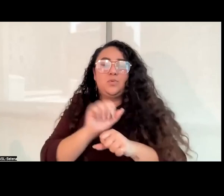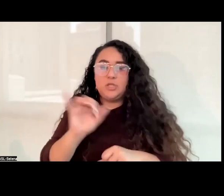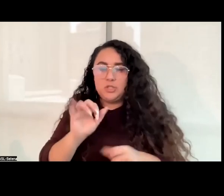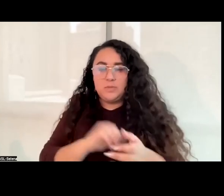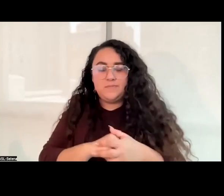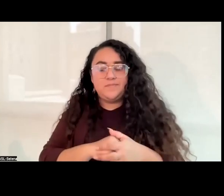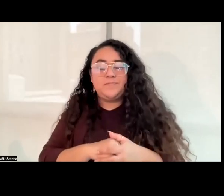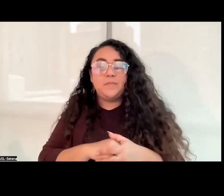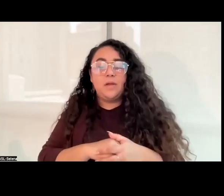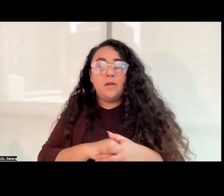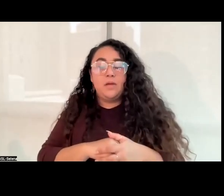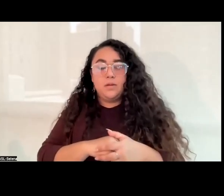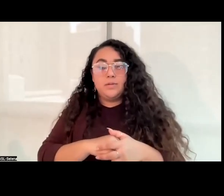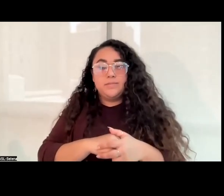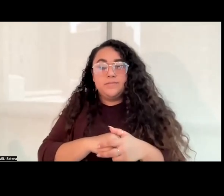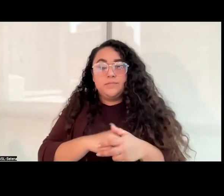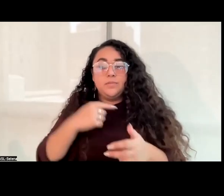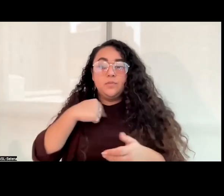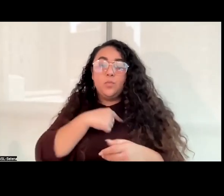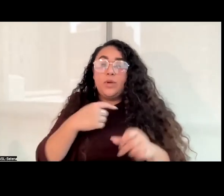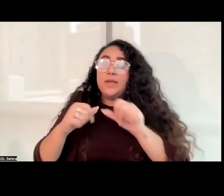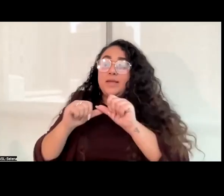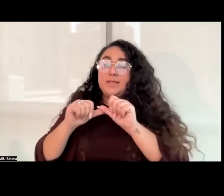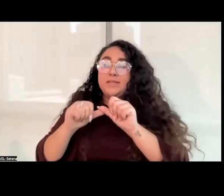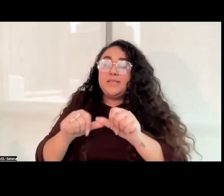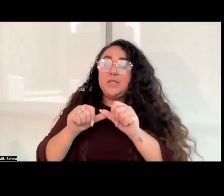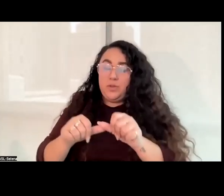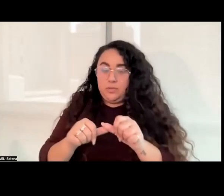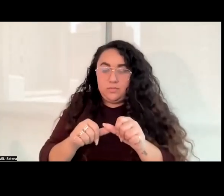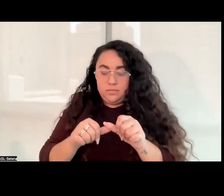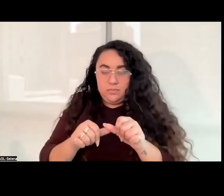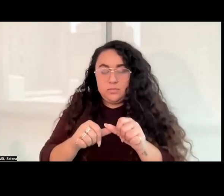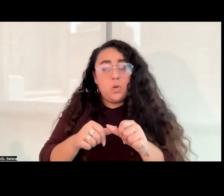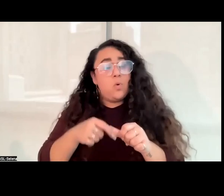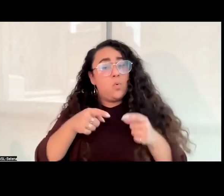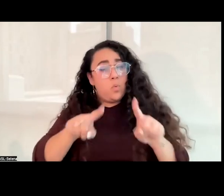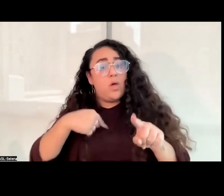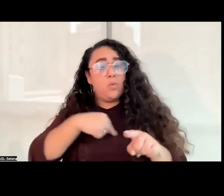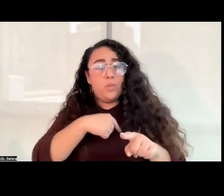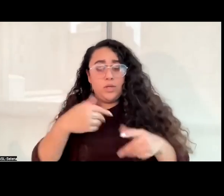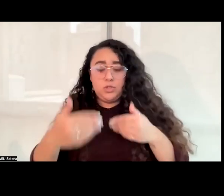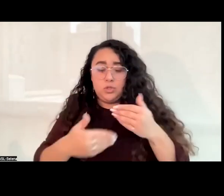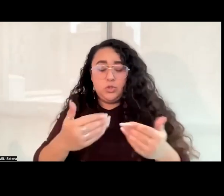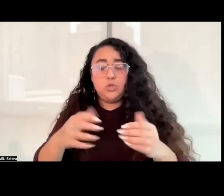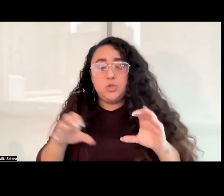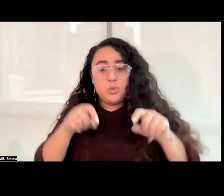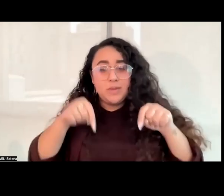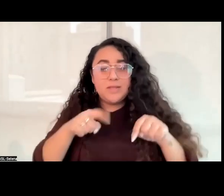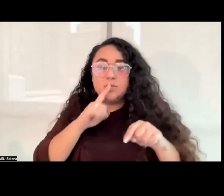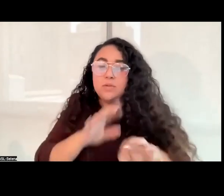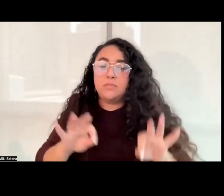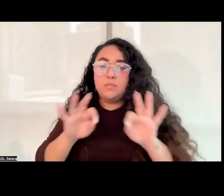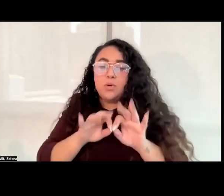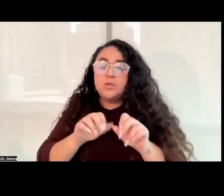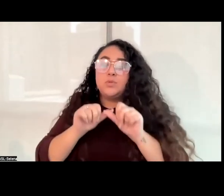world. And we would continue, as we do this, it's really significant that we are able to continue to drive